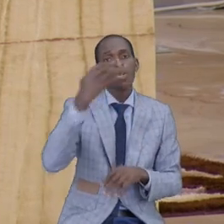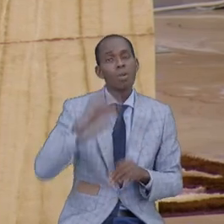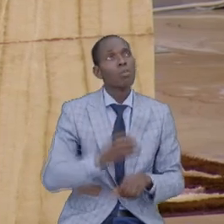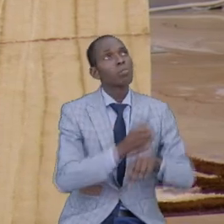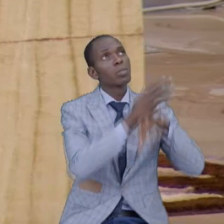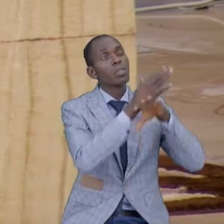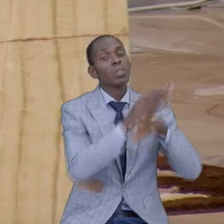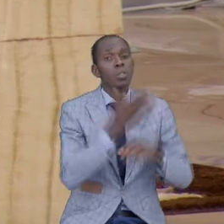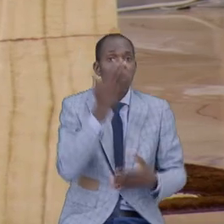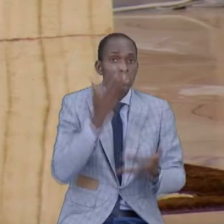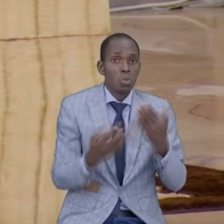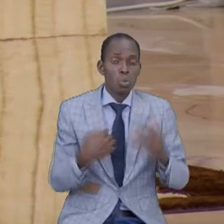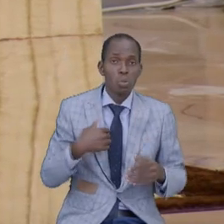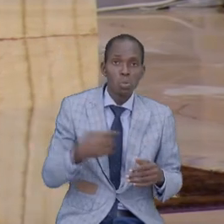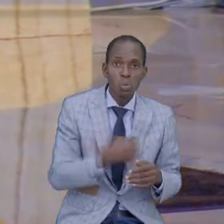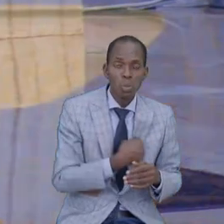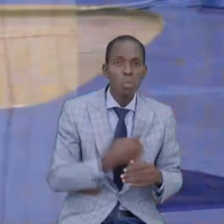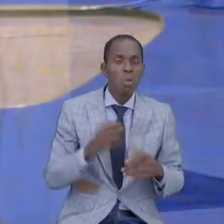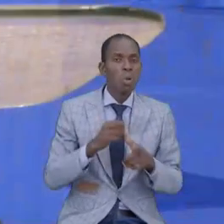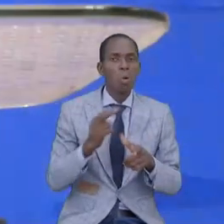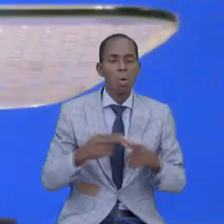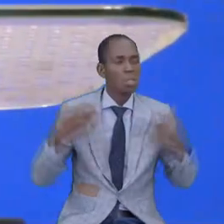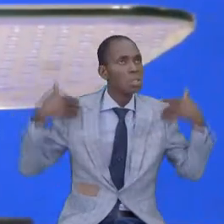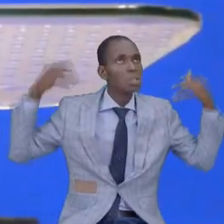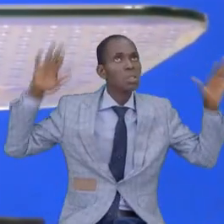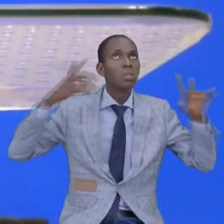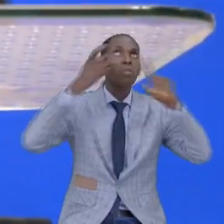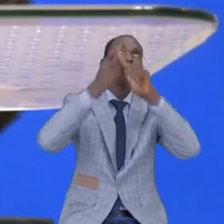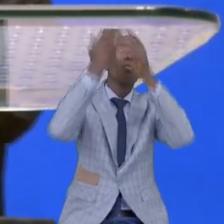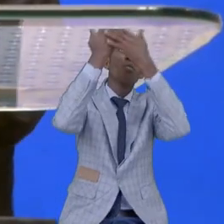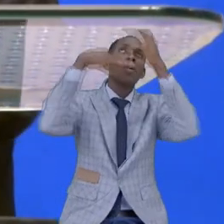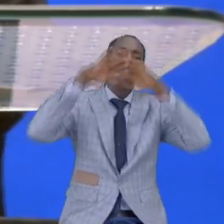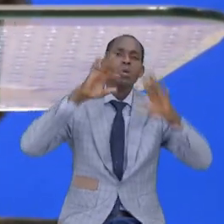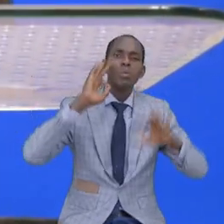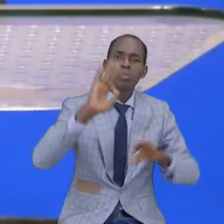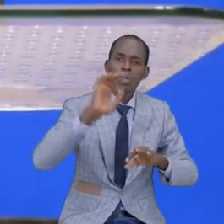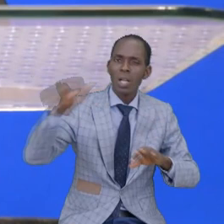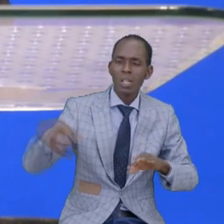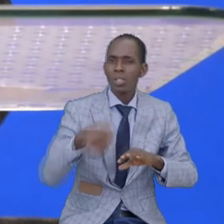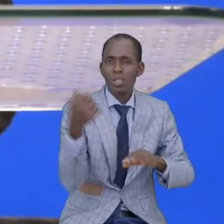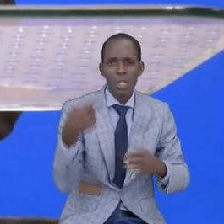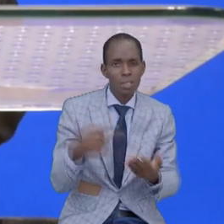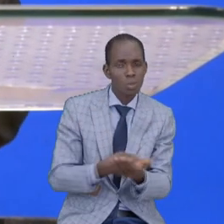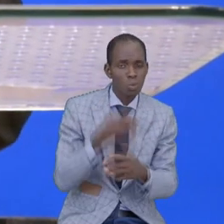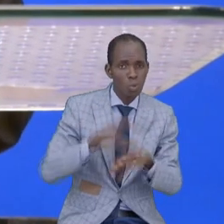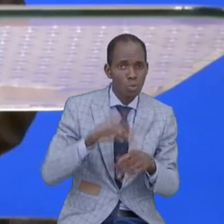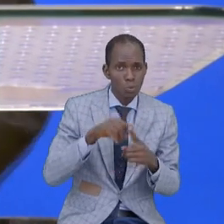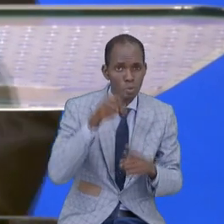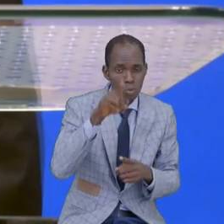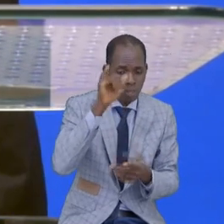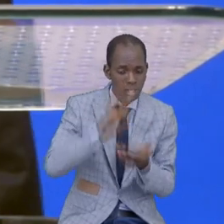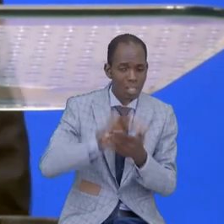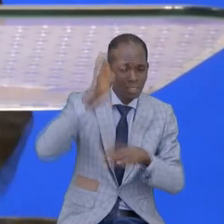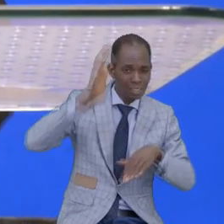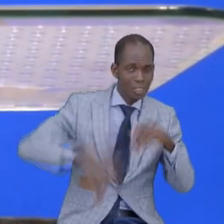we or an angel from heaven preach any other gospel unto you than that